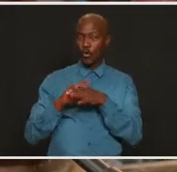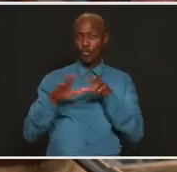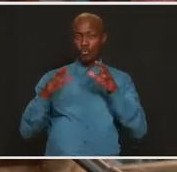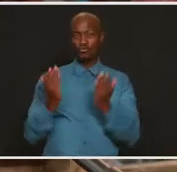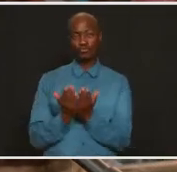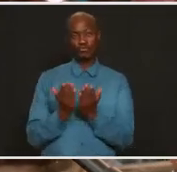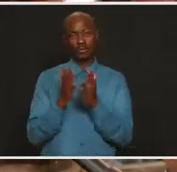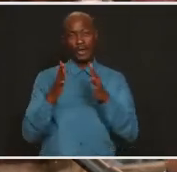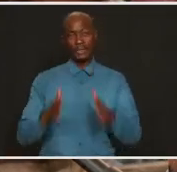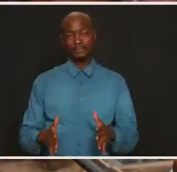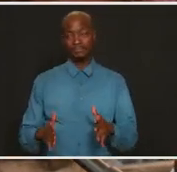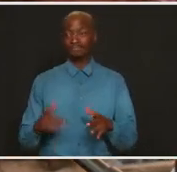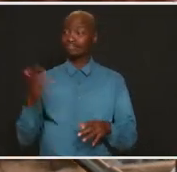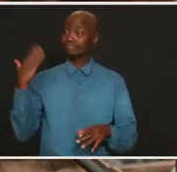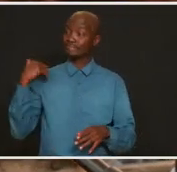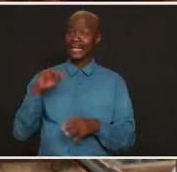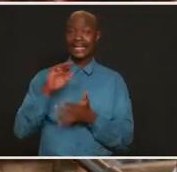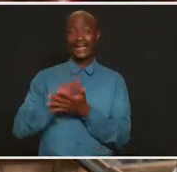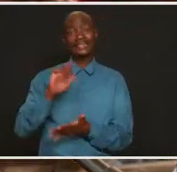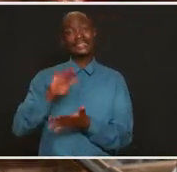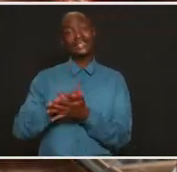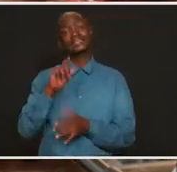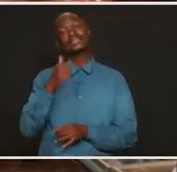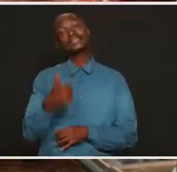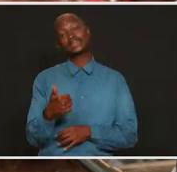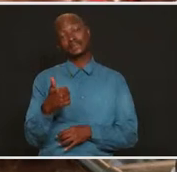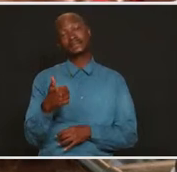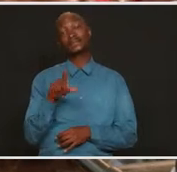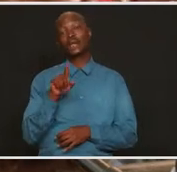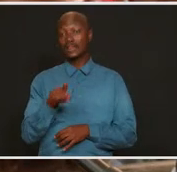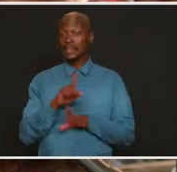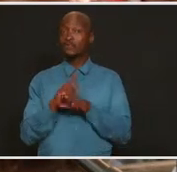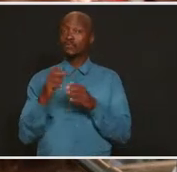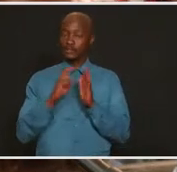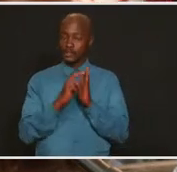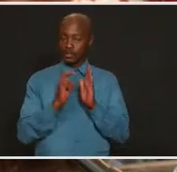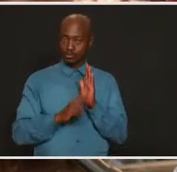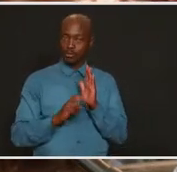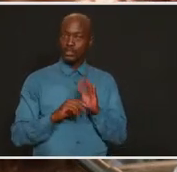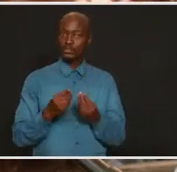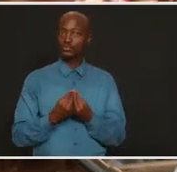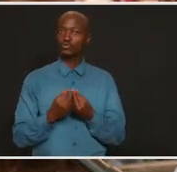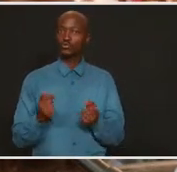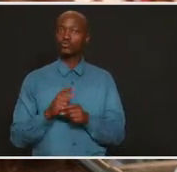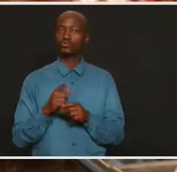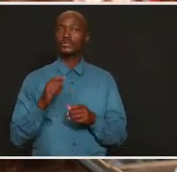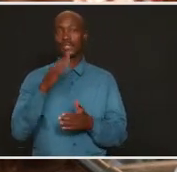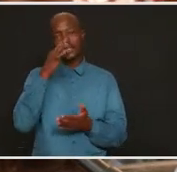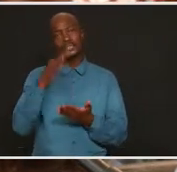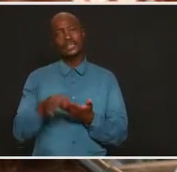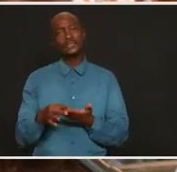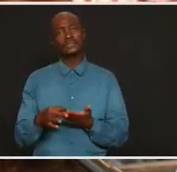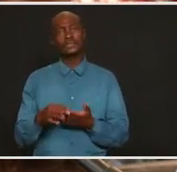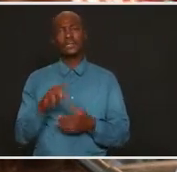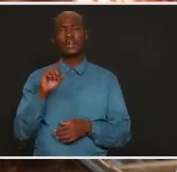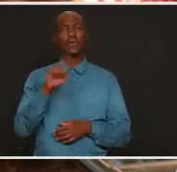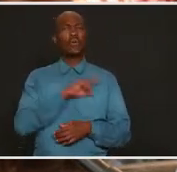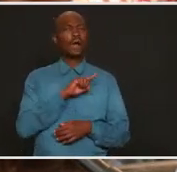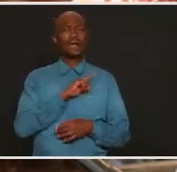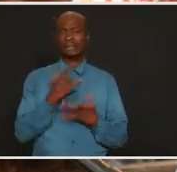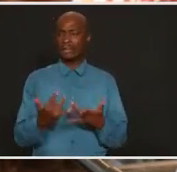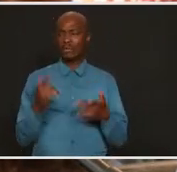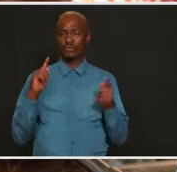homeschoolers were consulted in 1996 and that was the regulations and solution they suggested what is the reason for